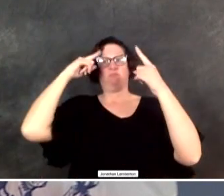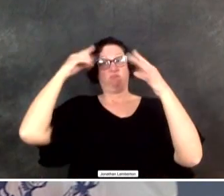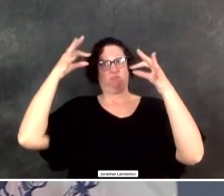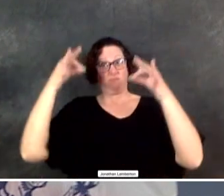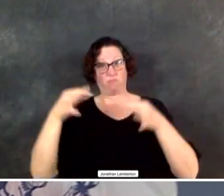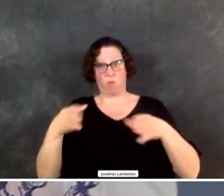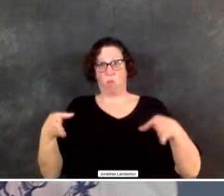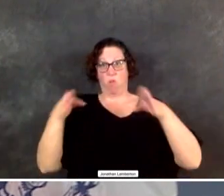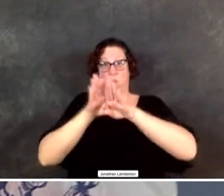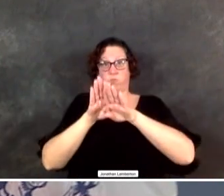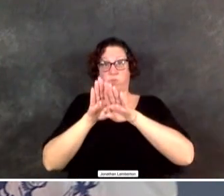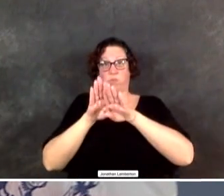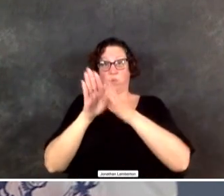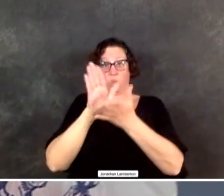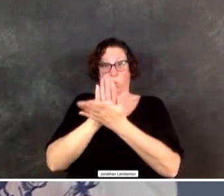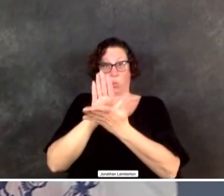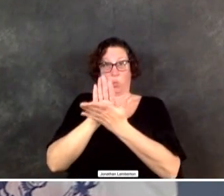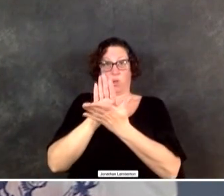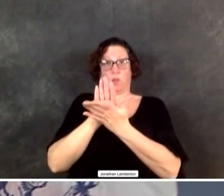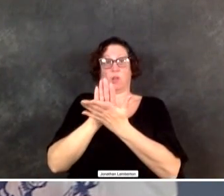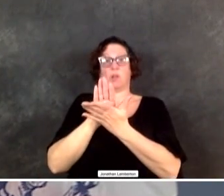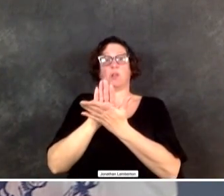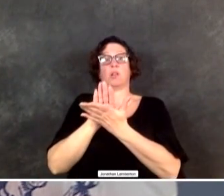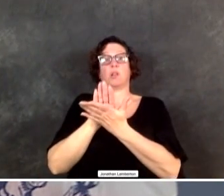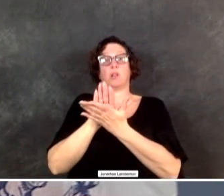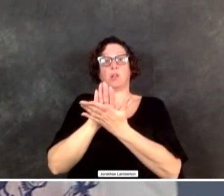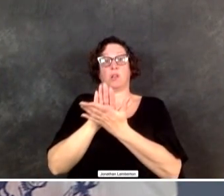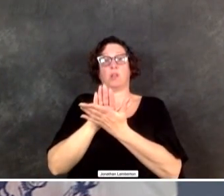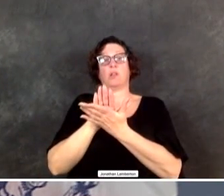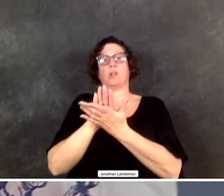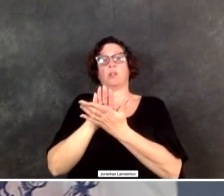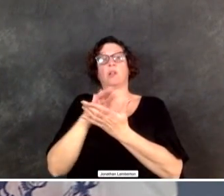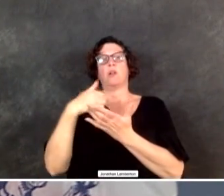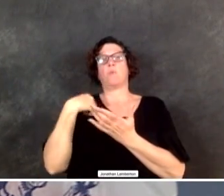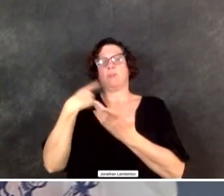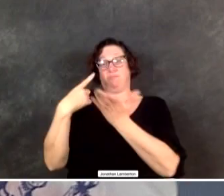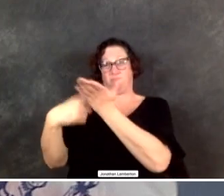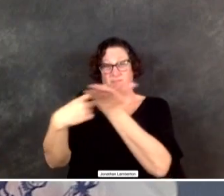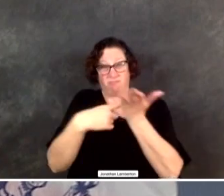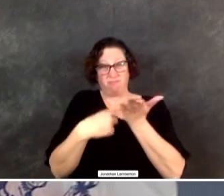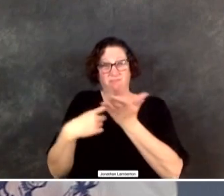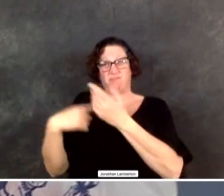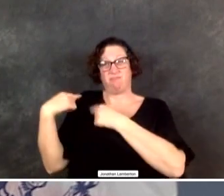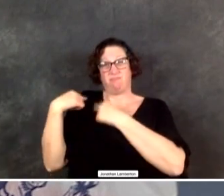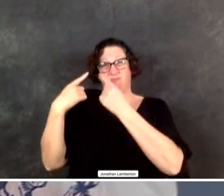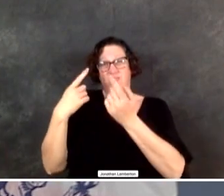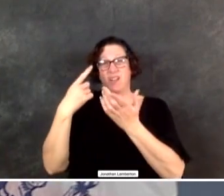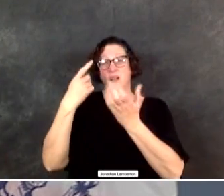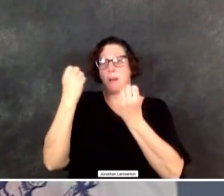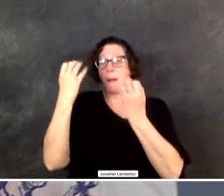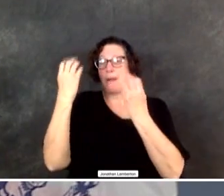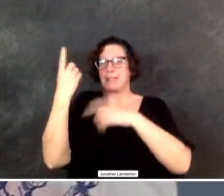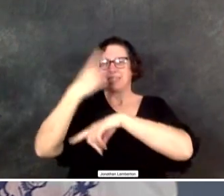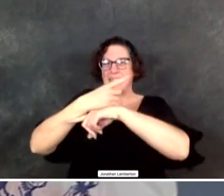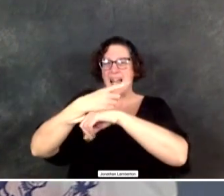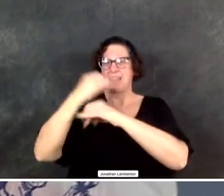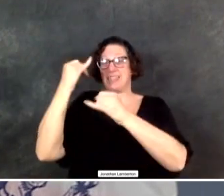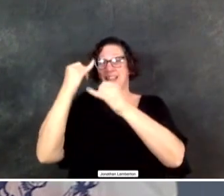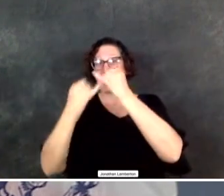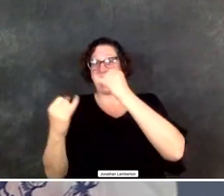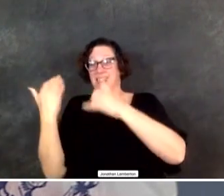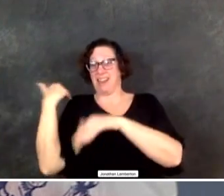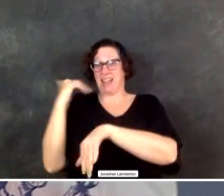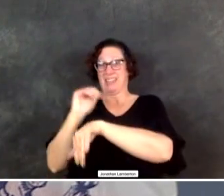night, it's something we've been talking about for days, but we really came to the full conclusion last night after long